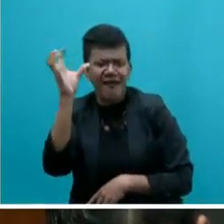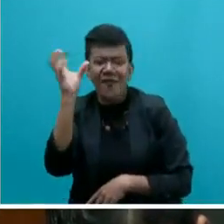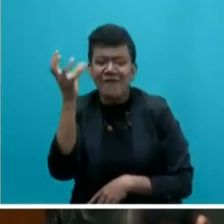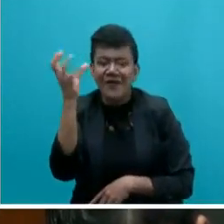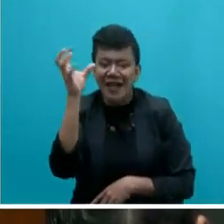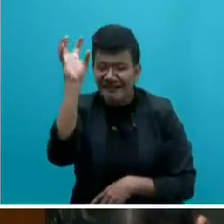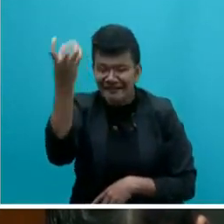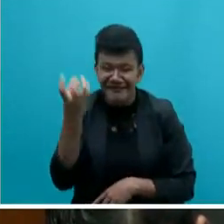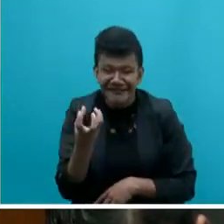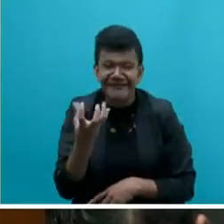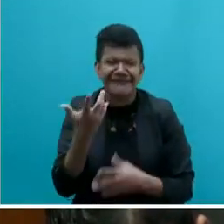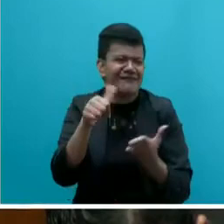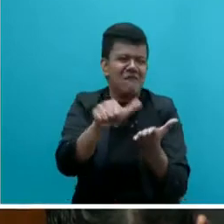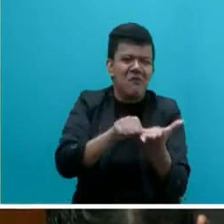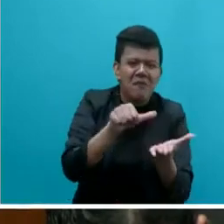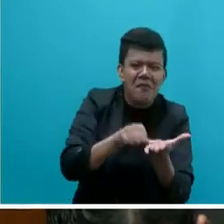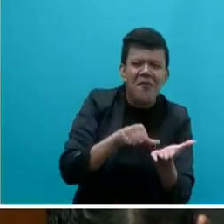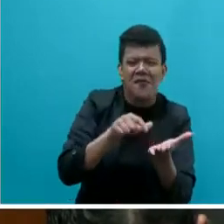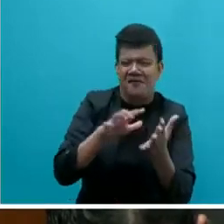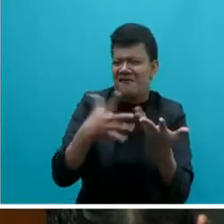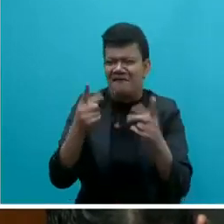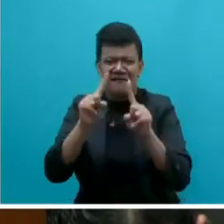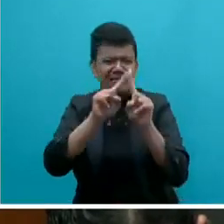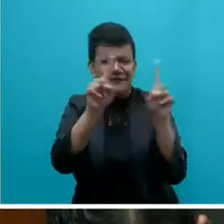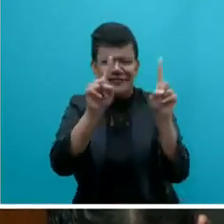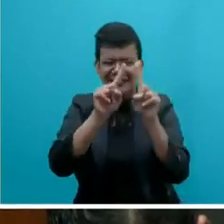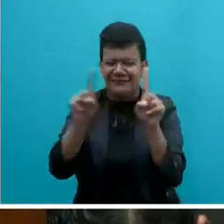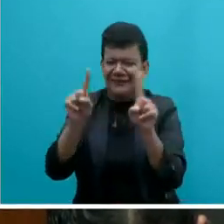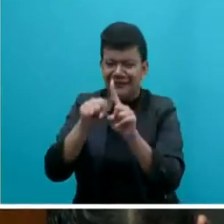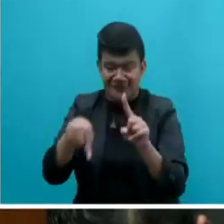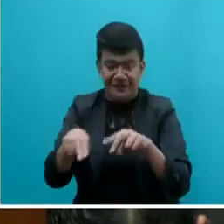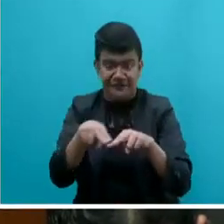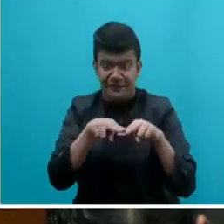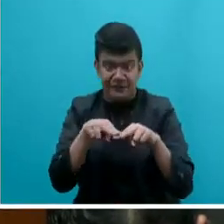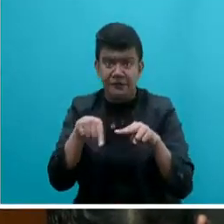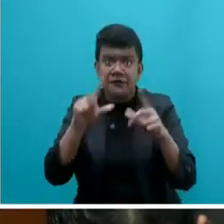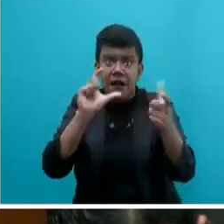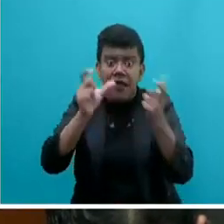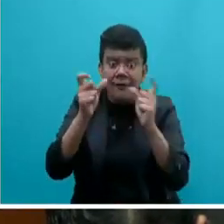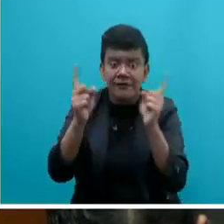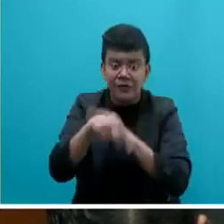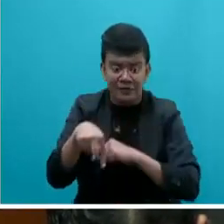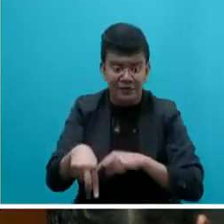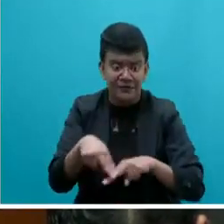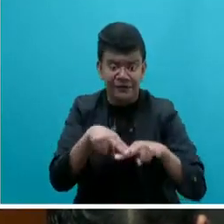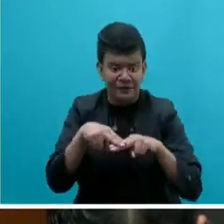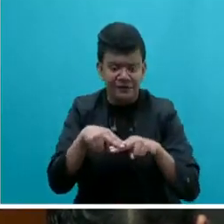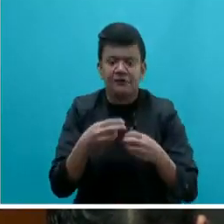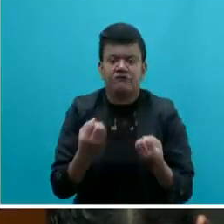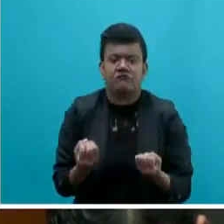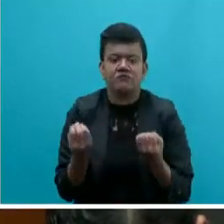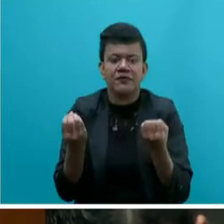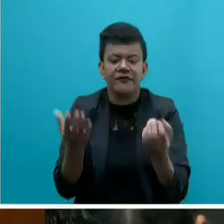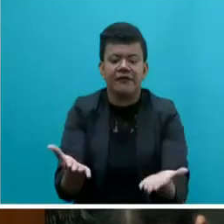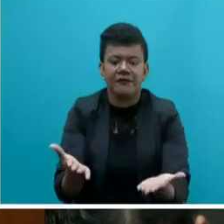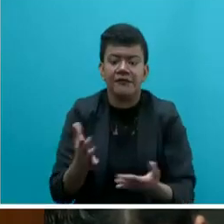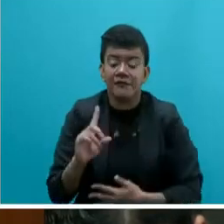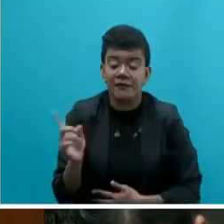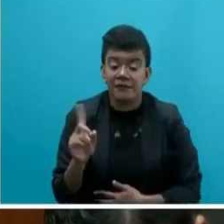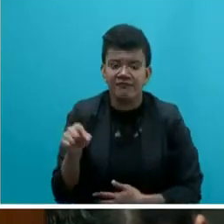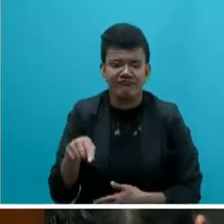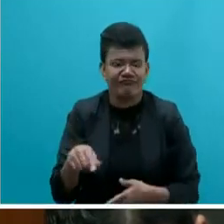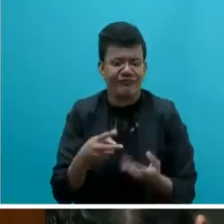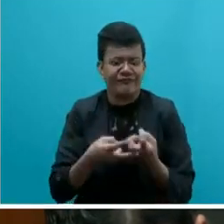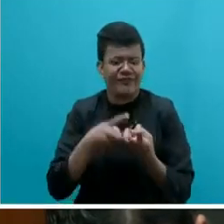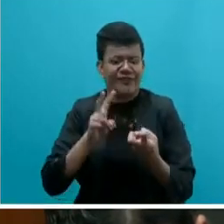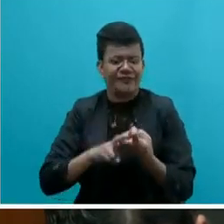fruits. Honourable Speaker, the climate condition in Fiji provides for a conducive environment for tropical fruit cultivation for both indigenous and